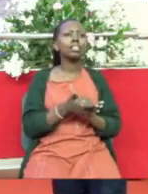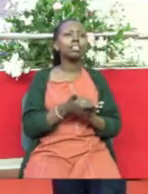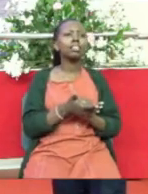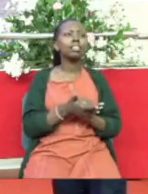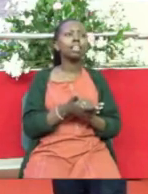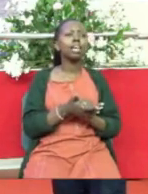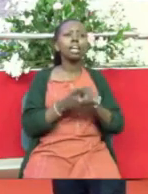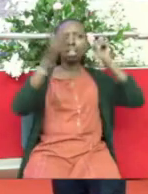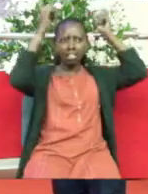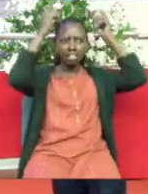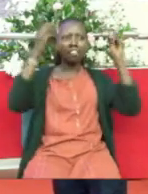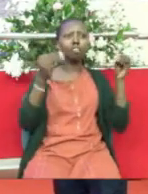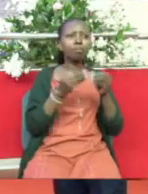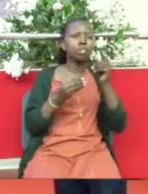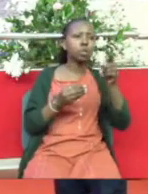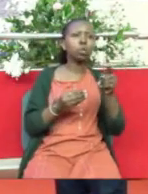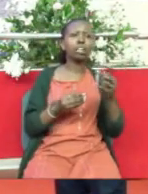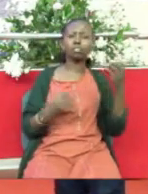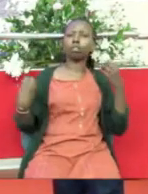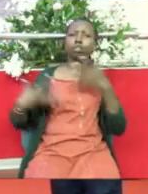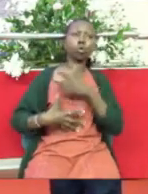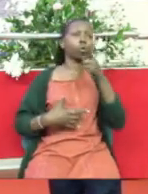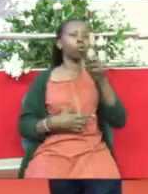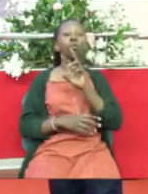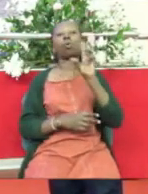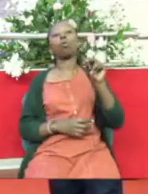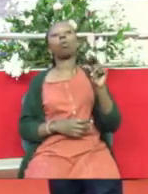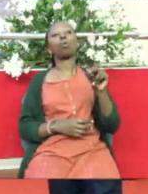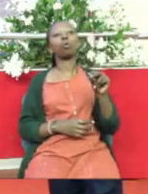ma. Akushtu. Munanielewa? Ma.